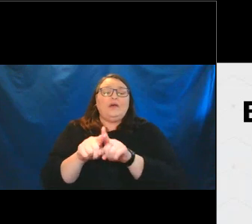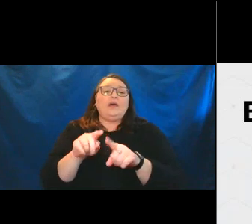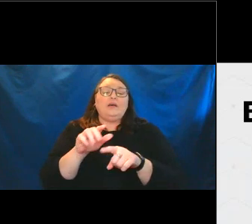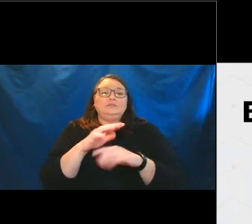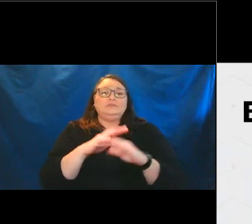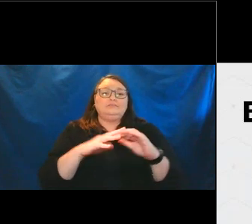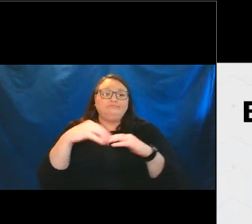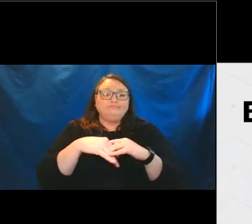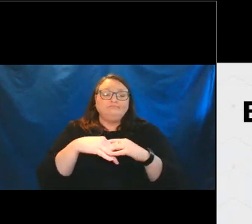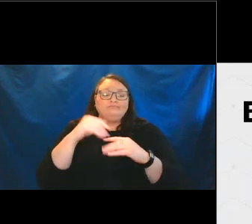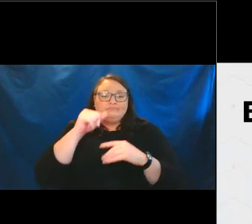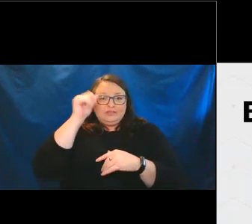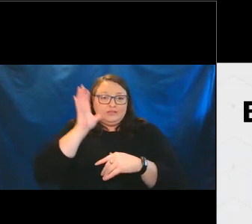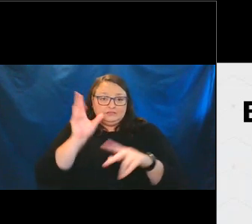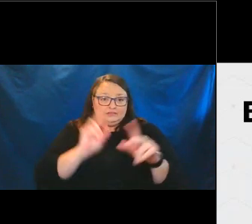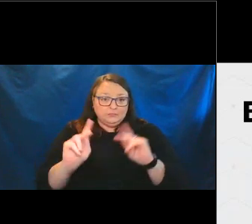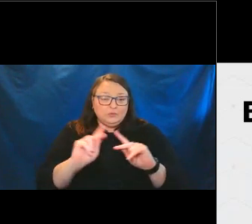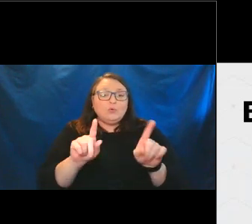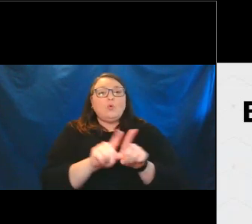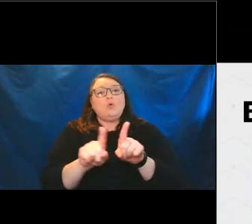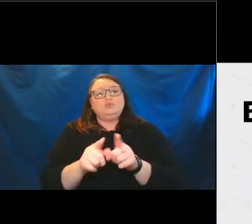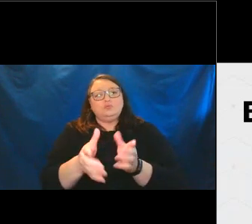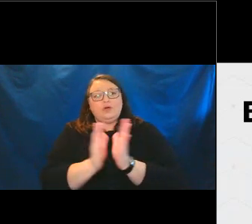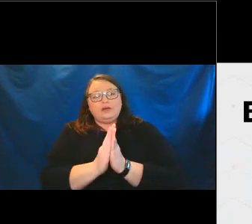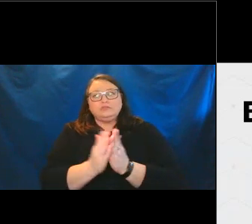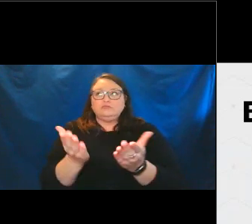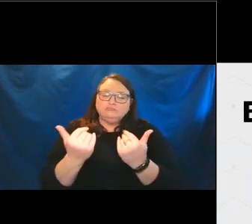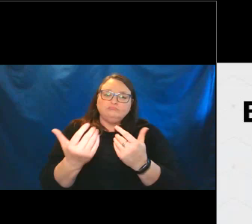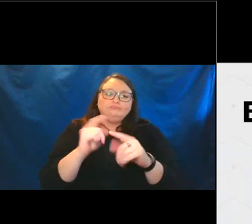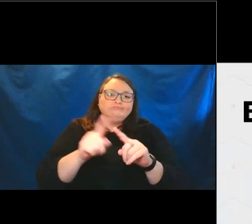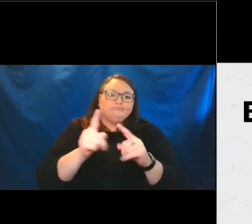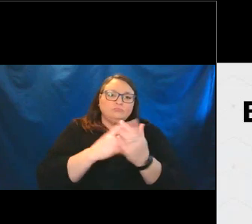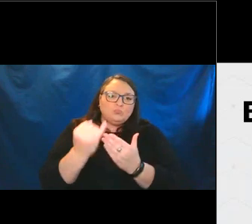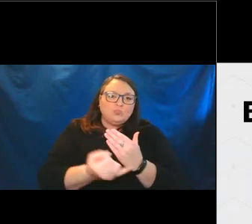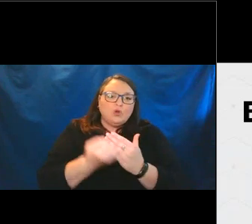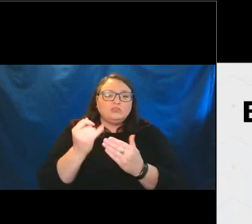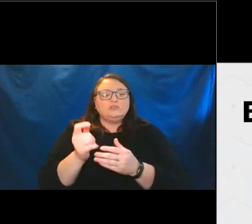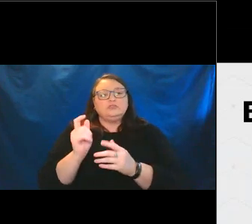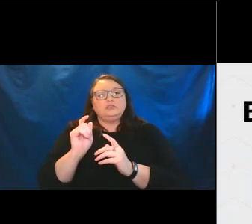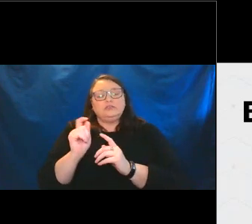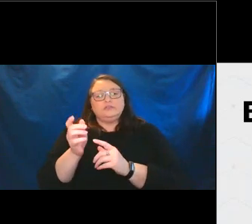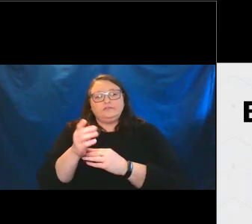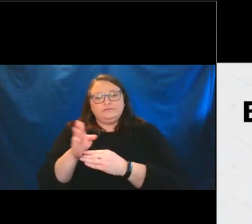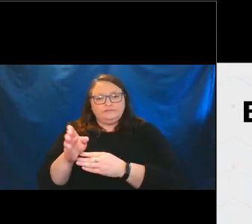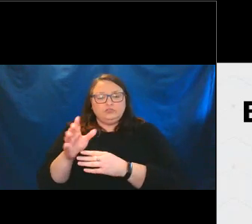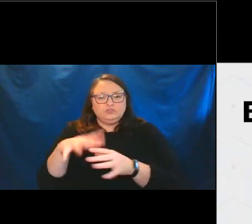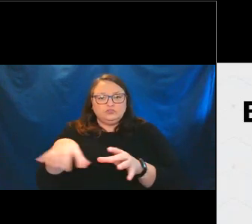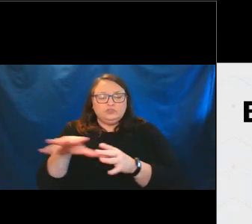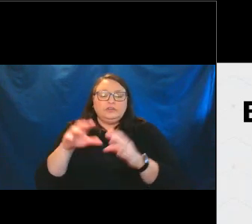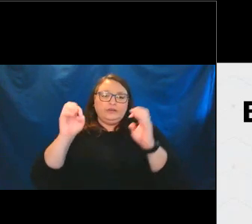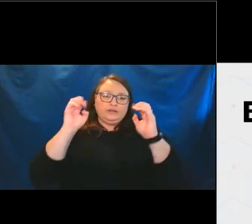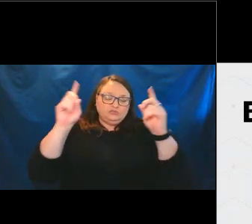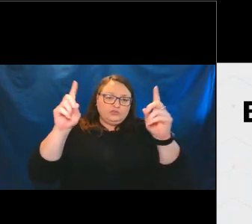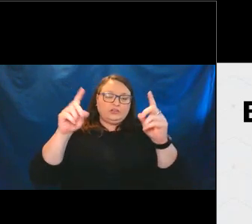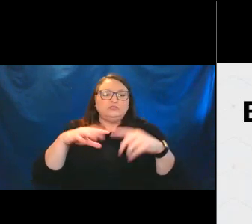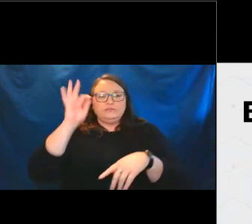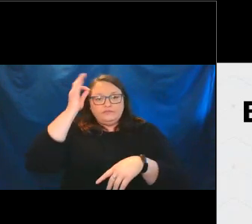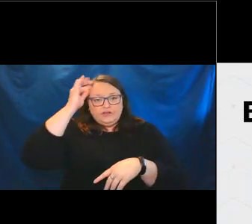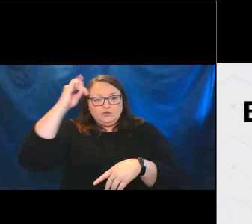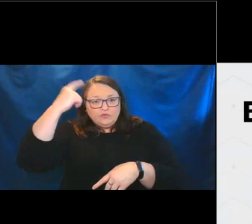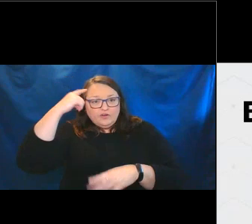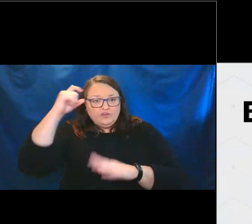also constantly asked to engage on a variety of projects from fisheries, natural resource research, education, federal government, state